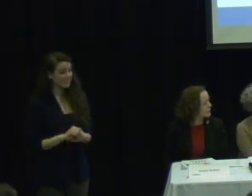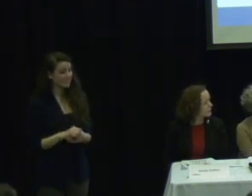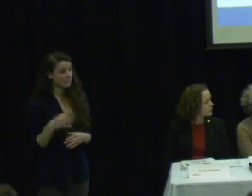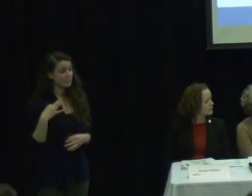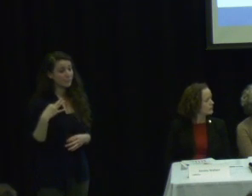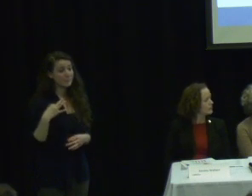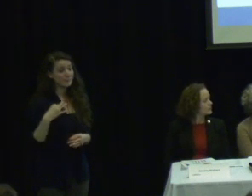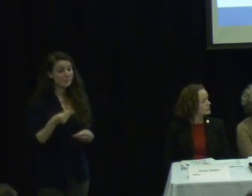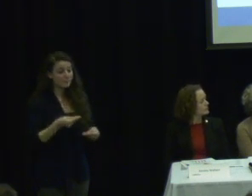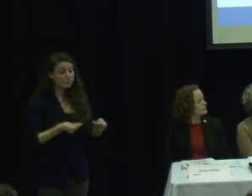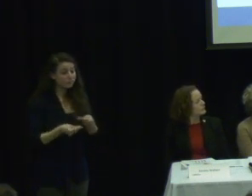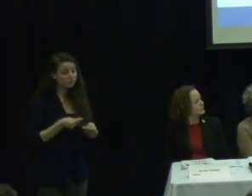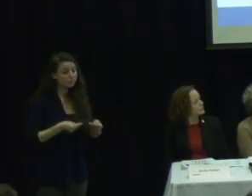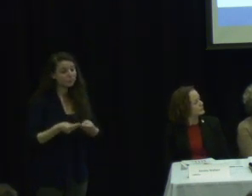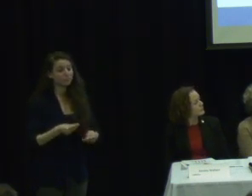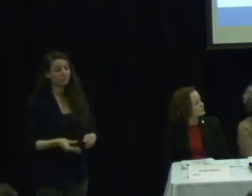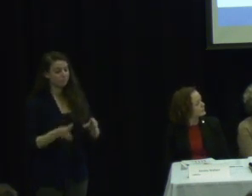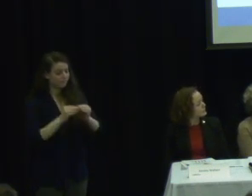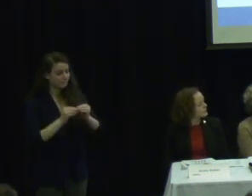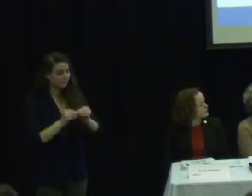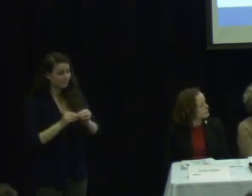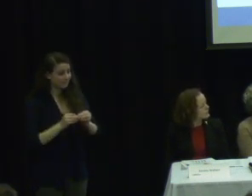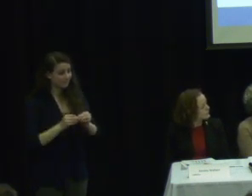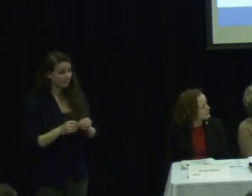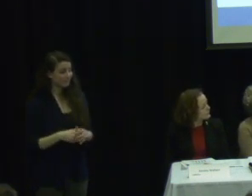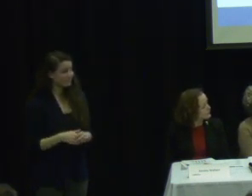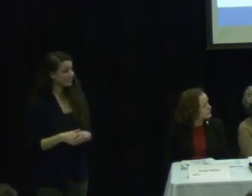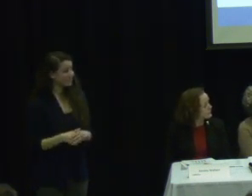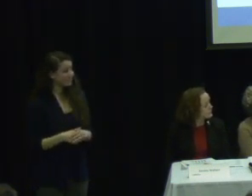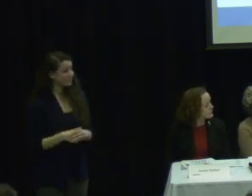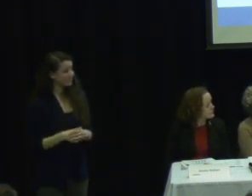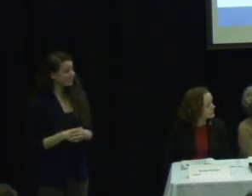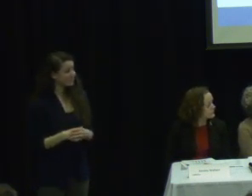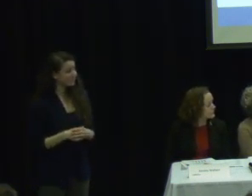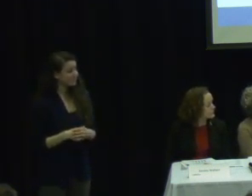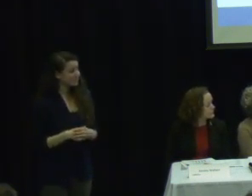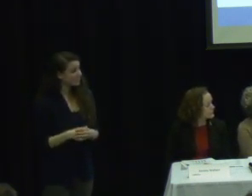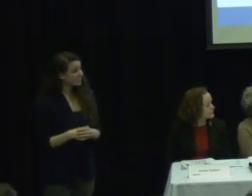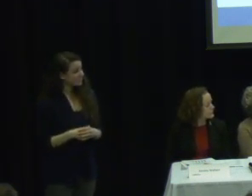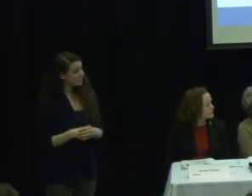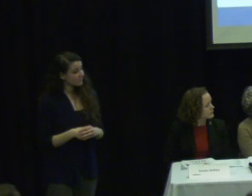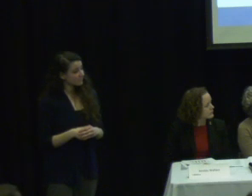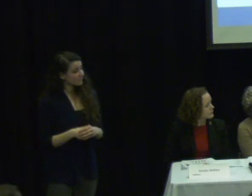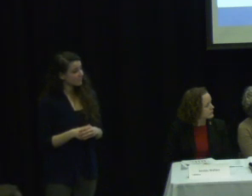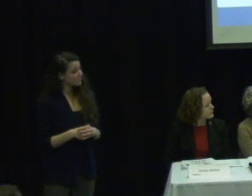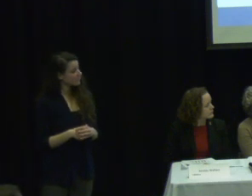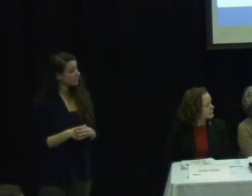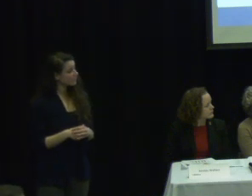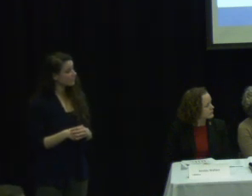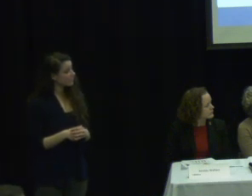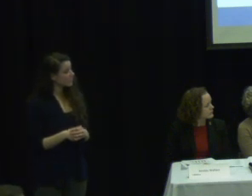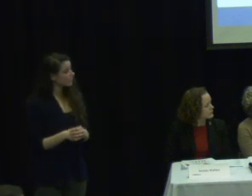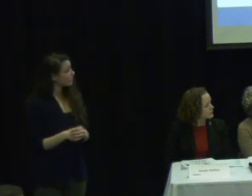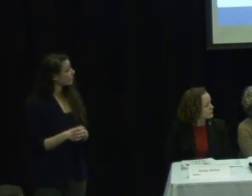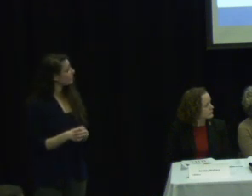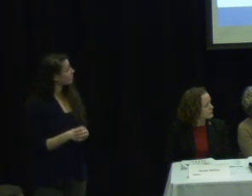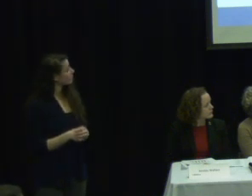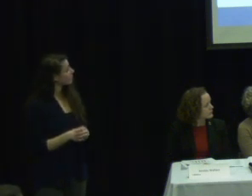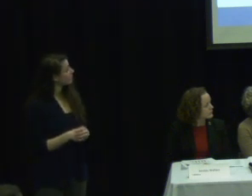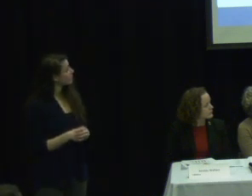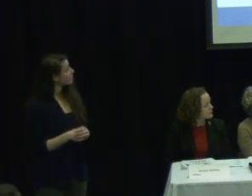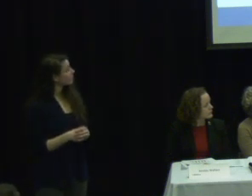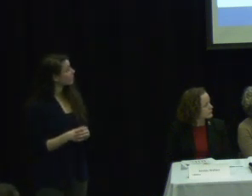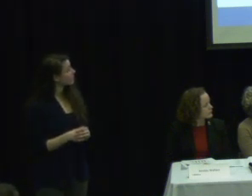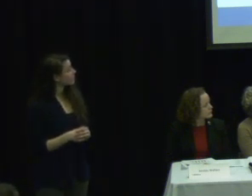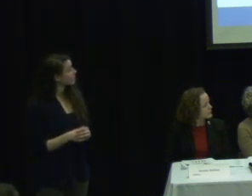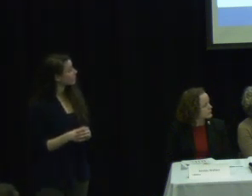down 3% at that point in time. It improved in the final weeks with all of our early college enrollments, but we had 14 fewer out-of-state students that came in this